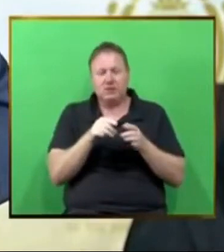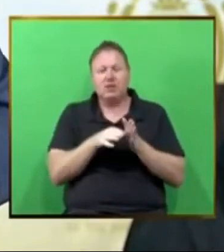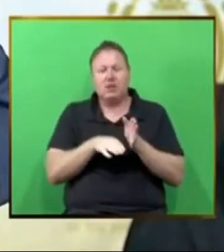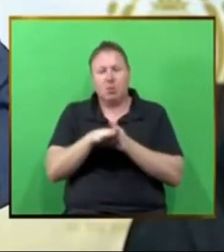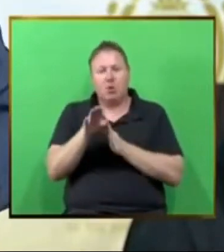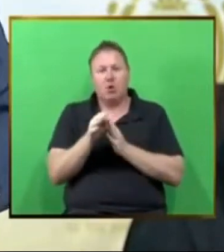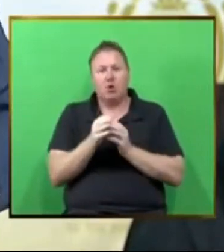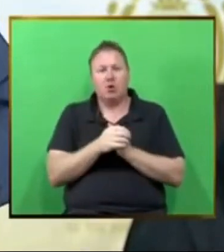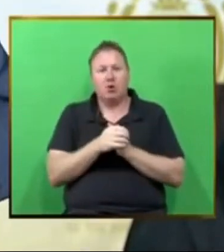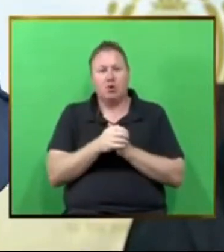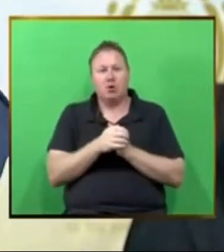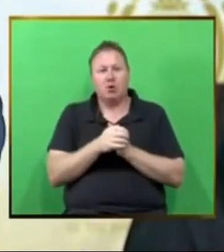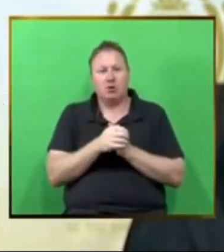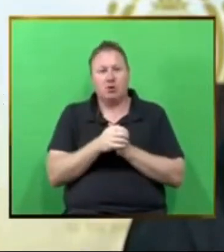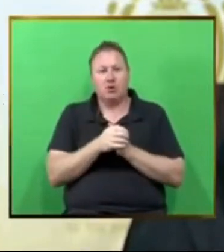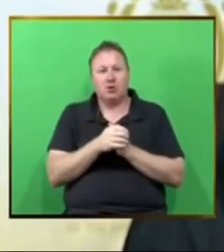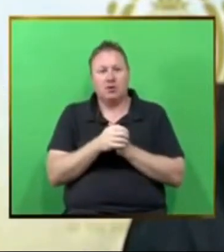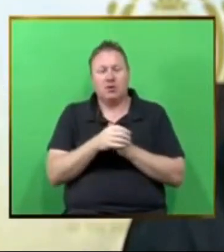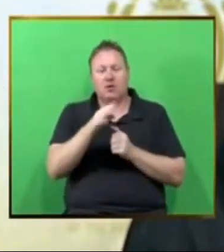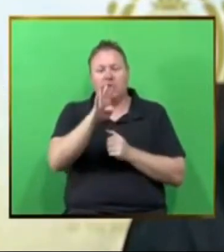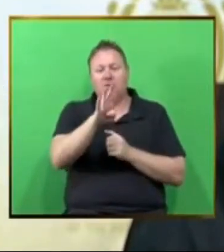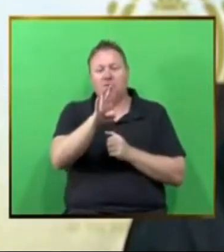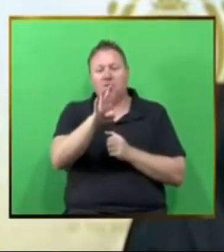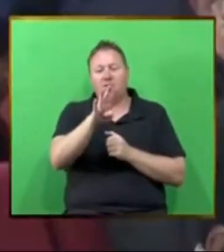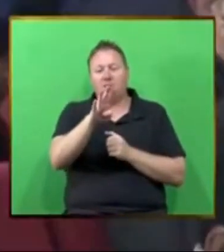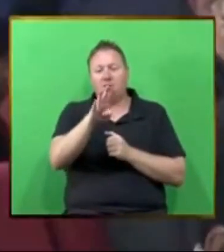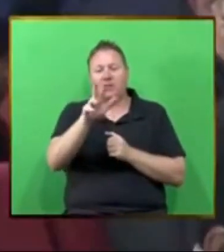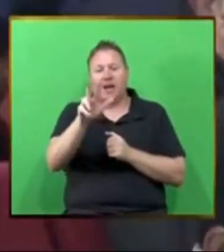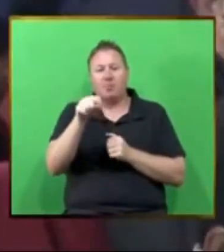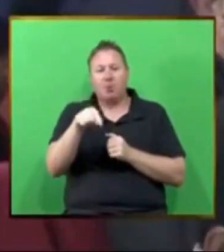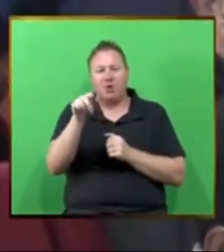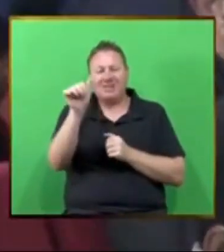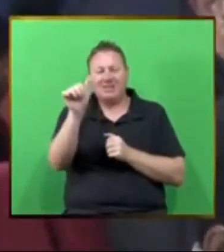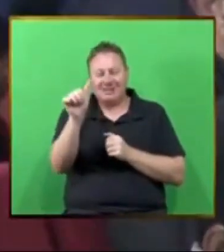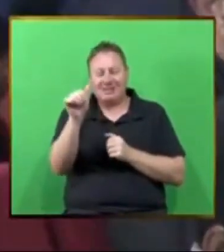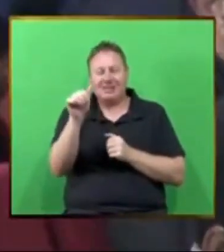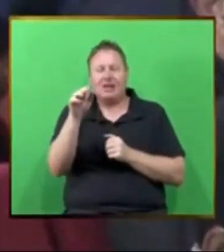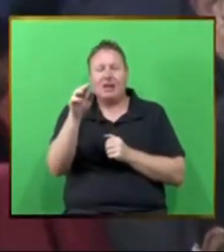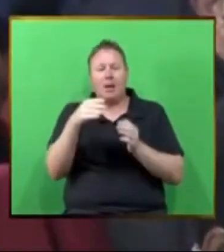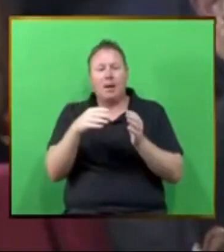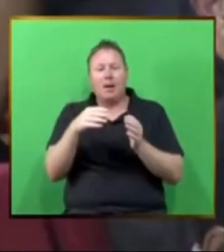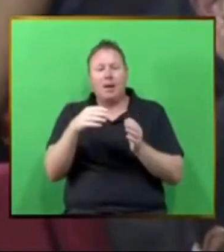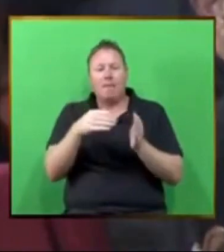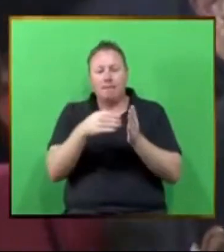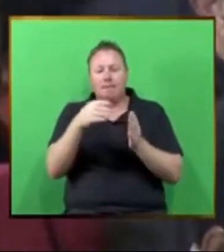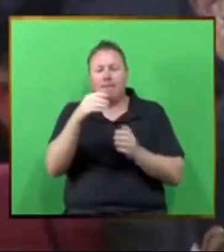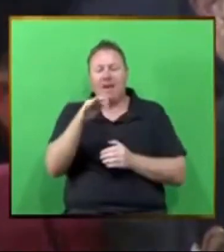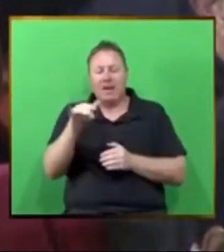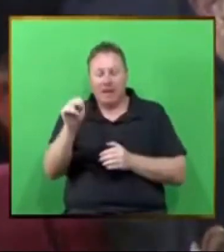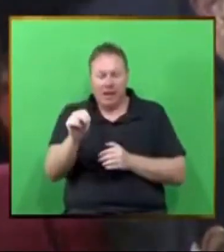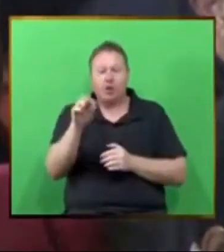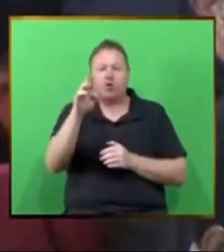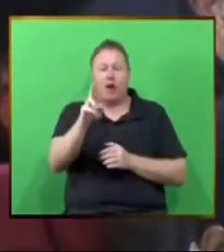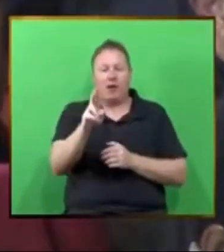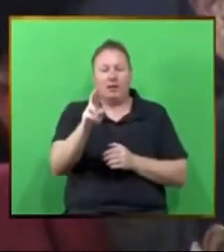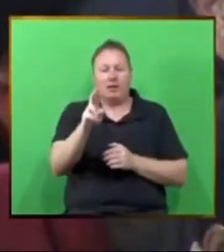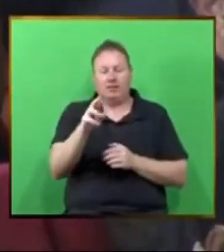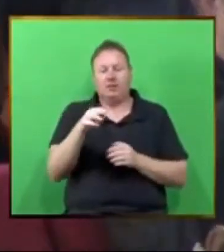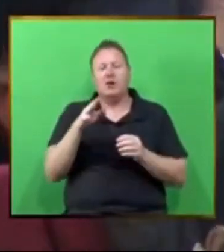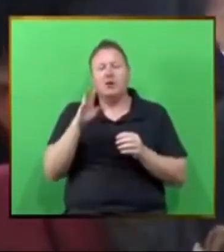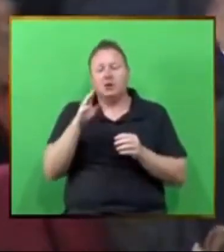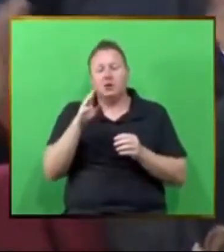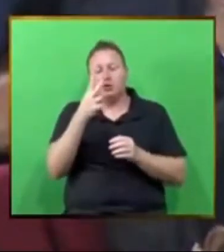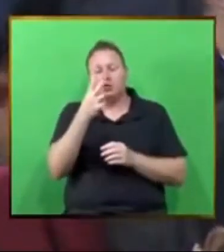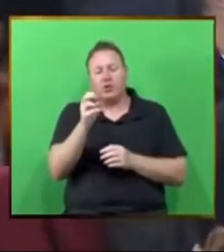2022-23 to an estimated 48.6 million by 26-27. To ensure the